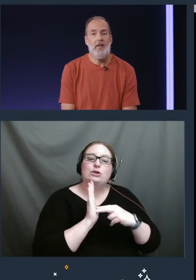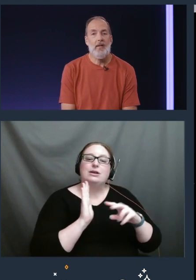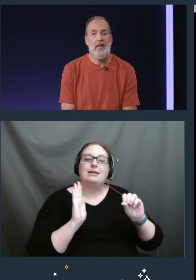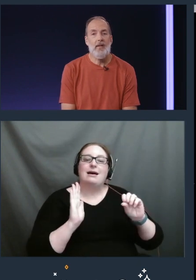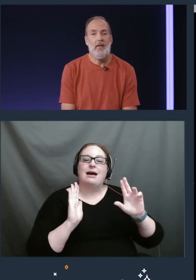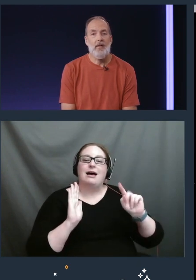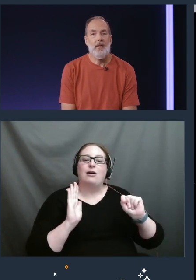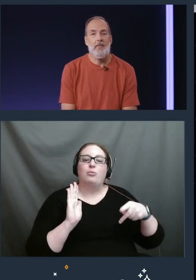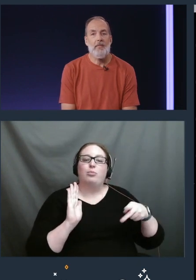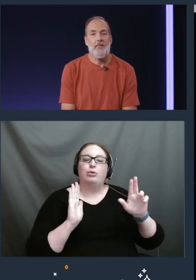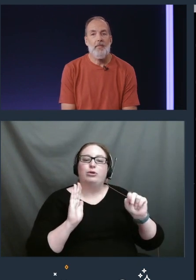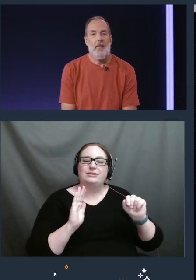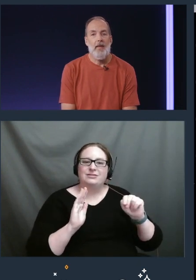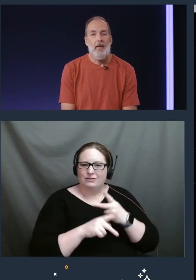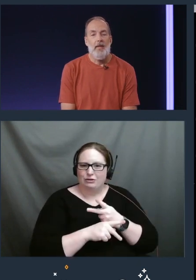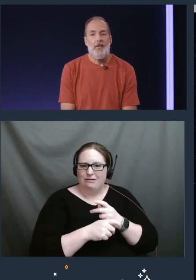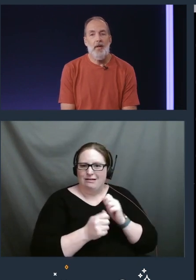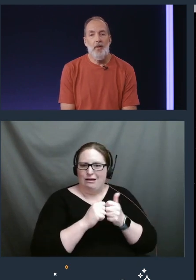that took.